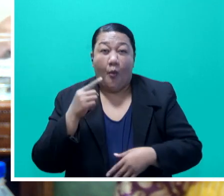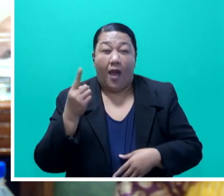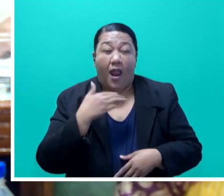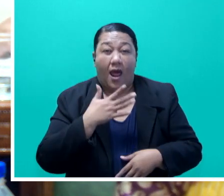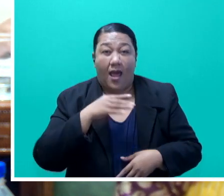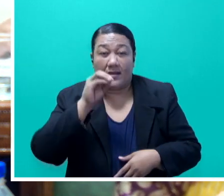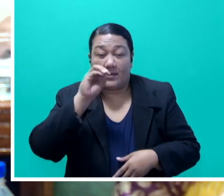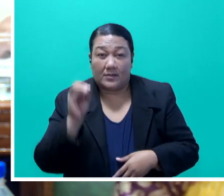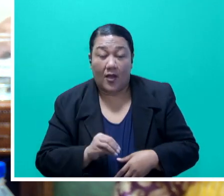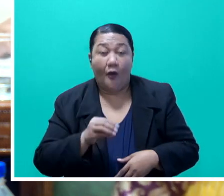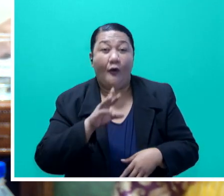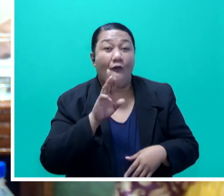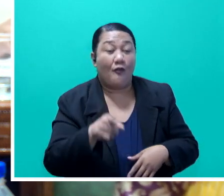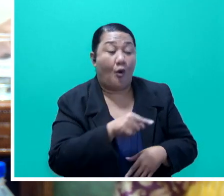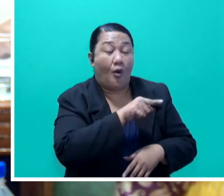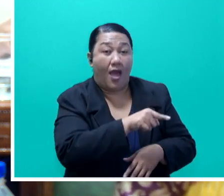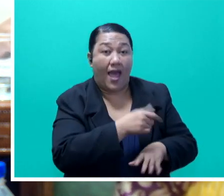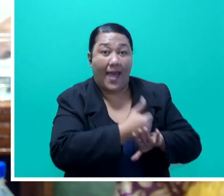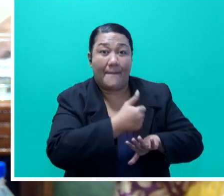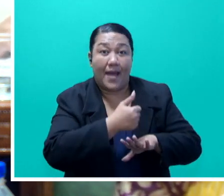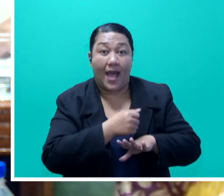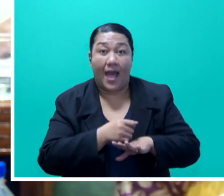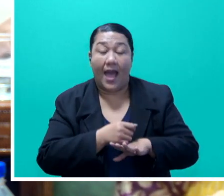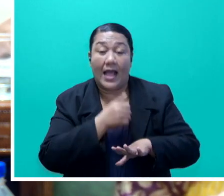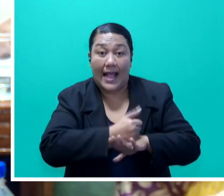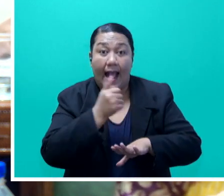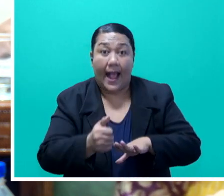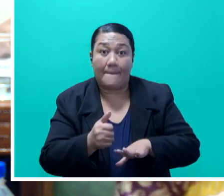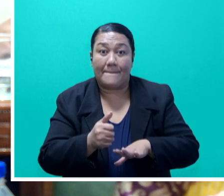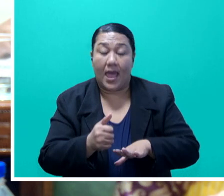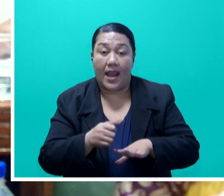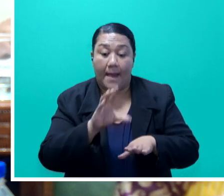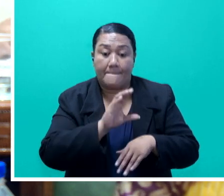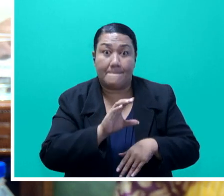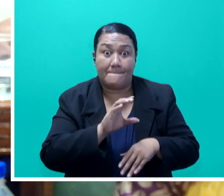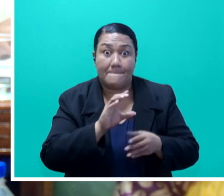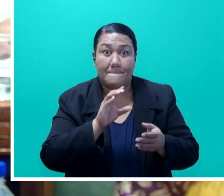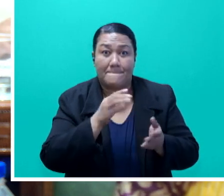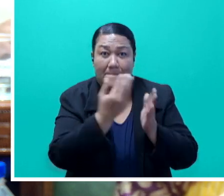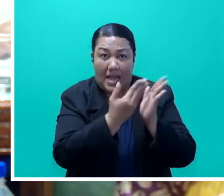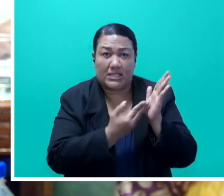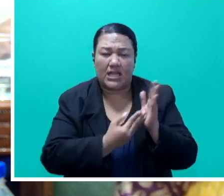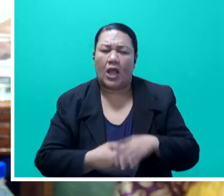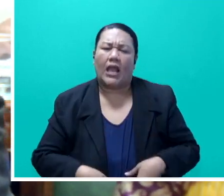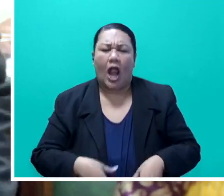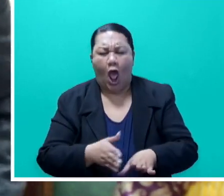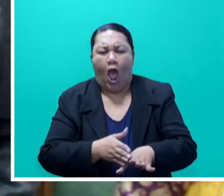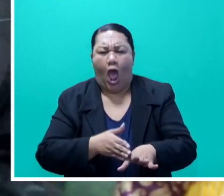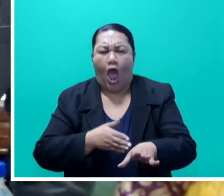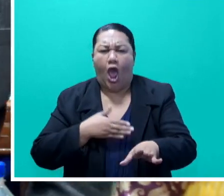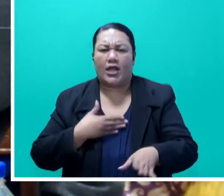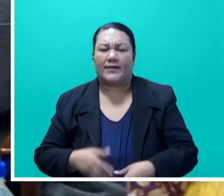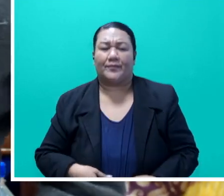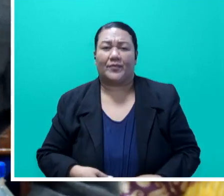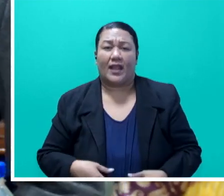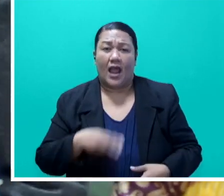on government budget allocation, it can take a long time. We need to expedite these projects. As the Minister for